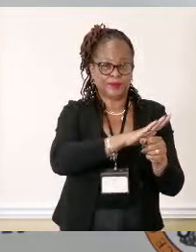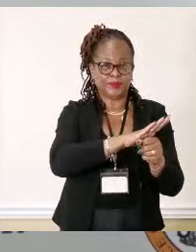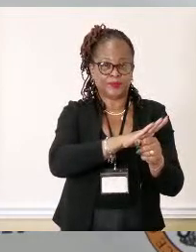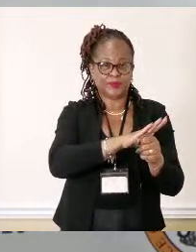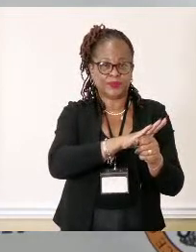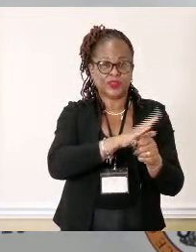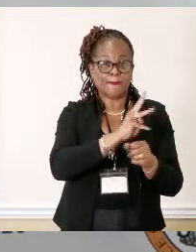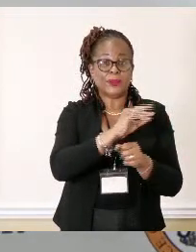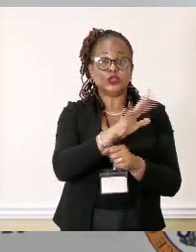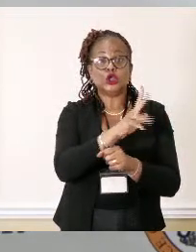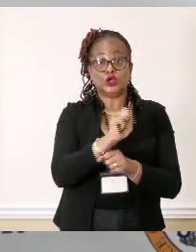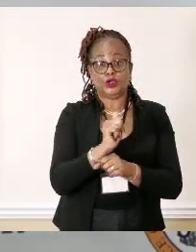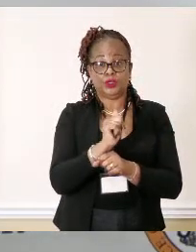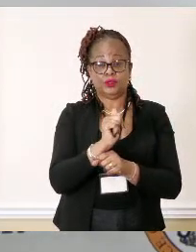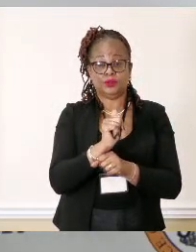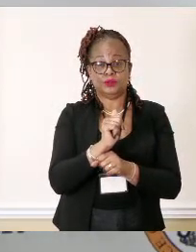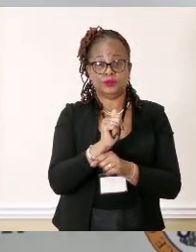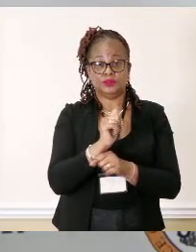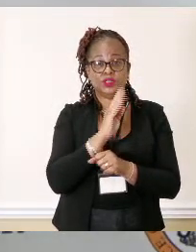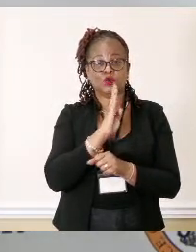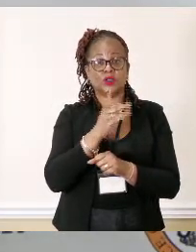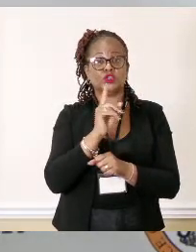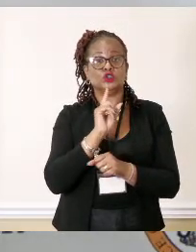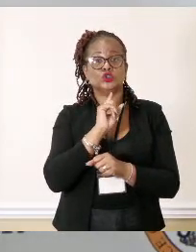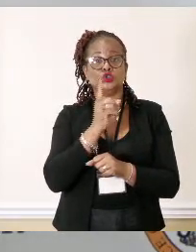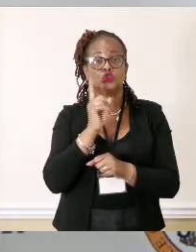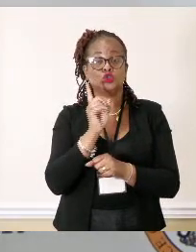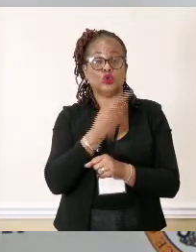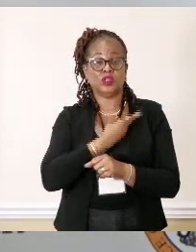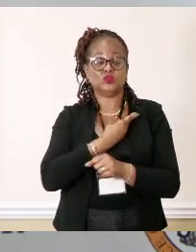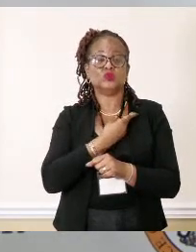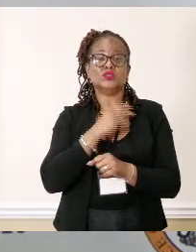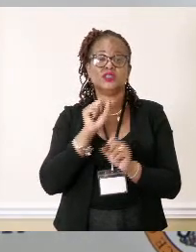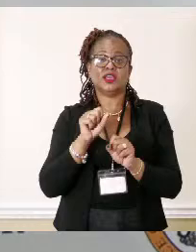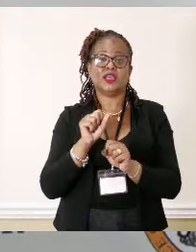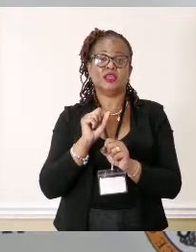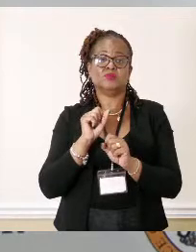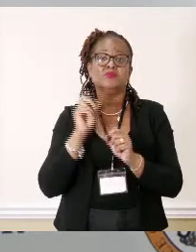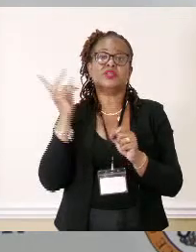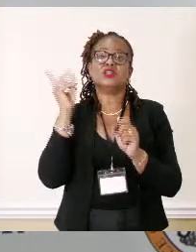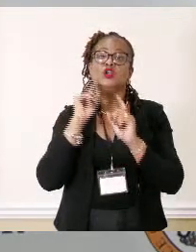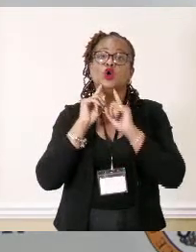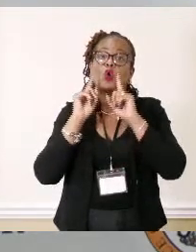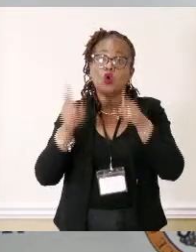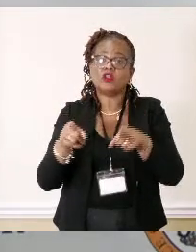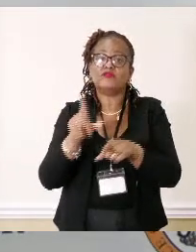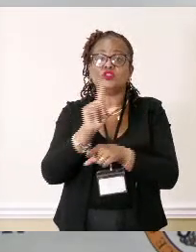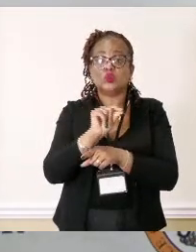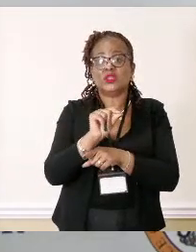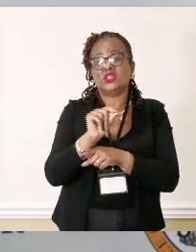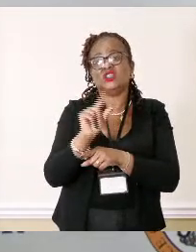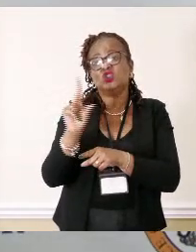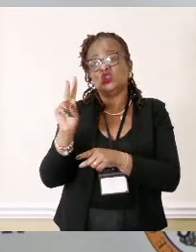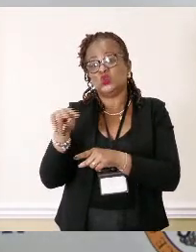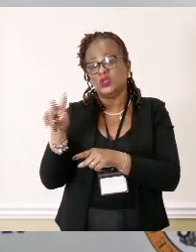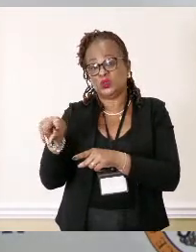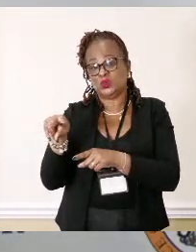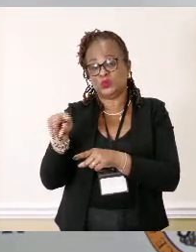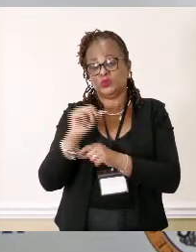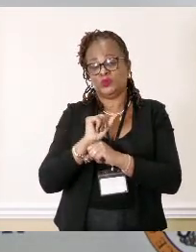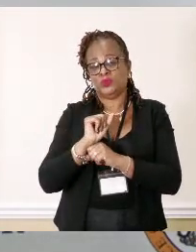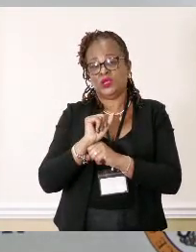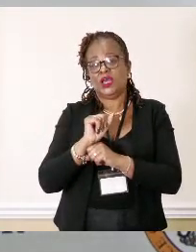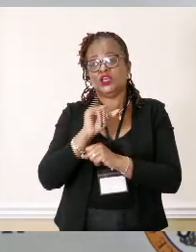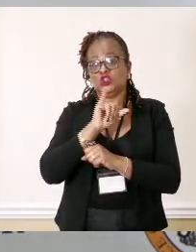The Moderna directly told us we could put in an order for 2022. And